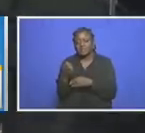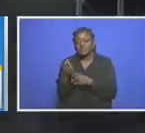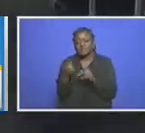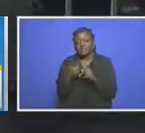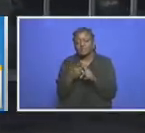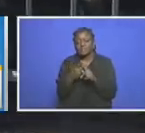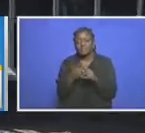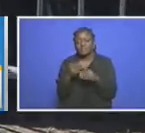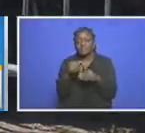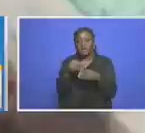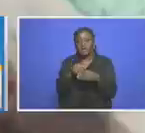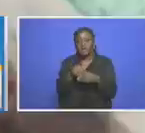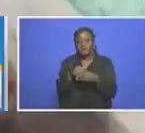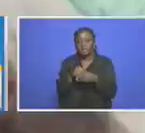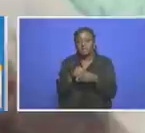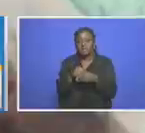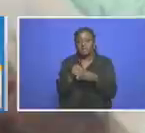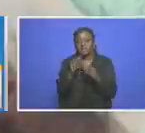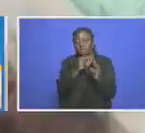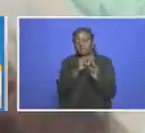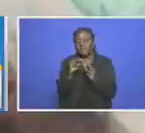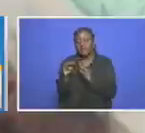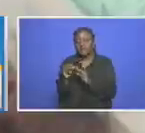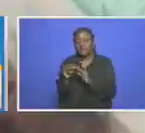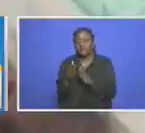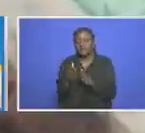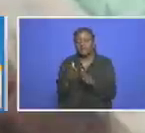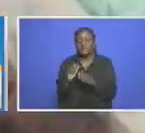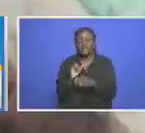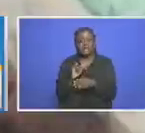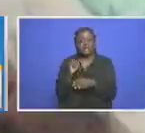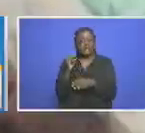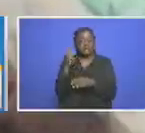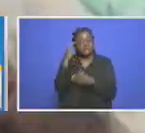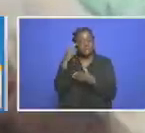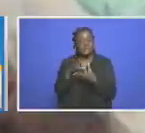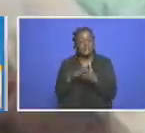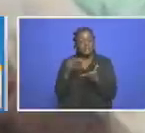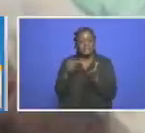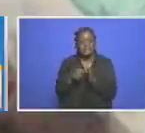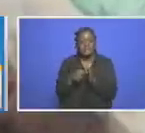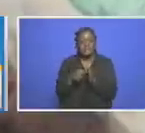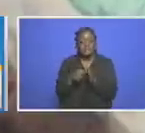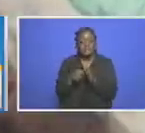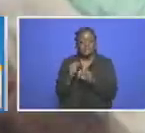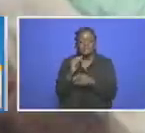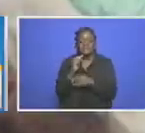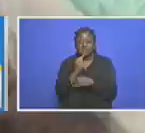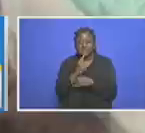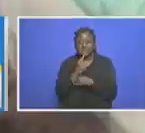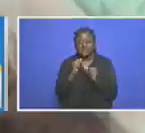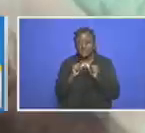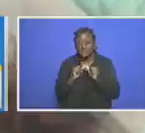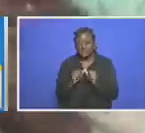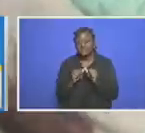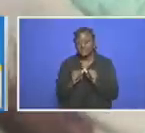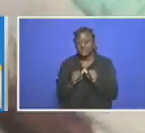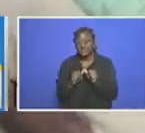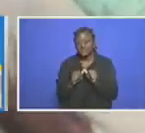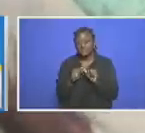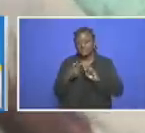issue. I believe this has been a chronic problem for Inagua, given their